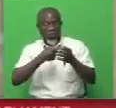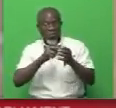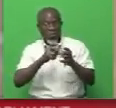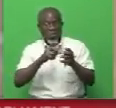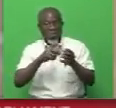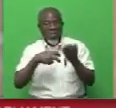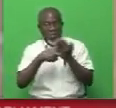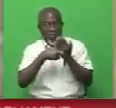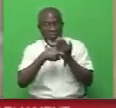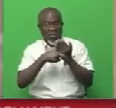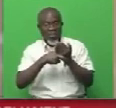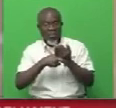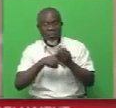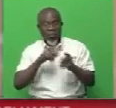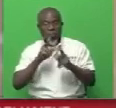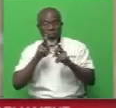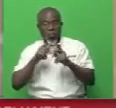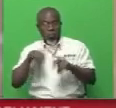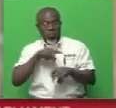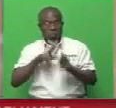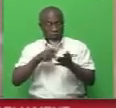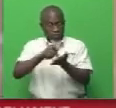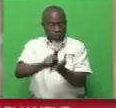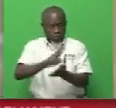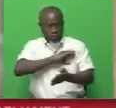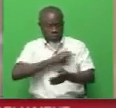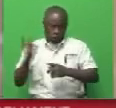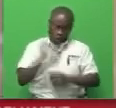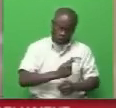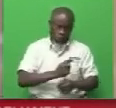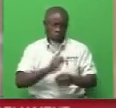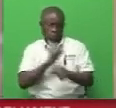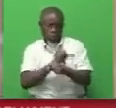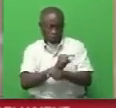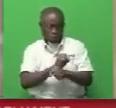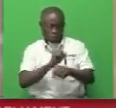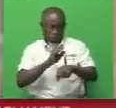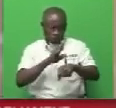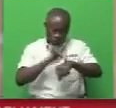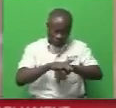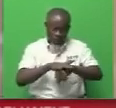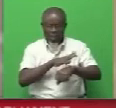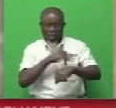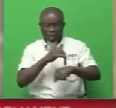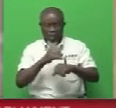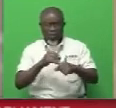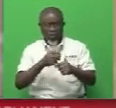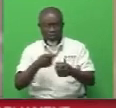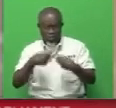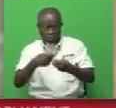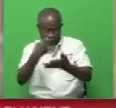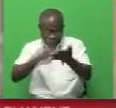going to pay police to come to work on time and share tickets. We are going, this is the policies implemented to